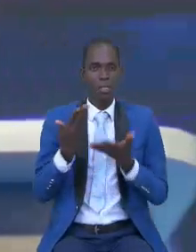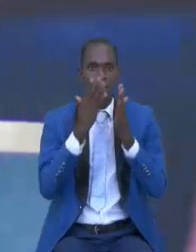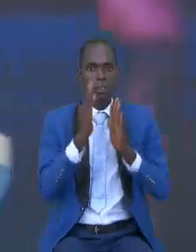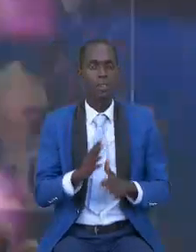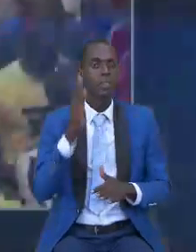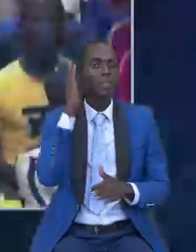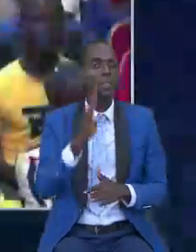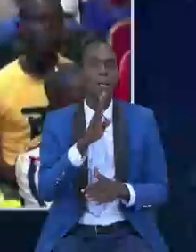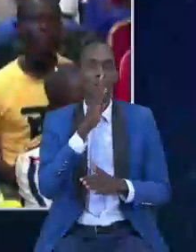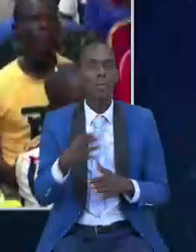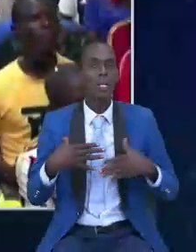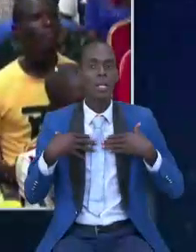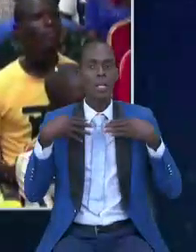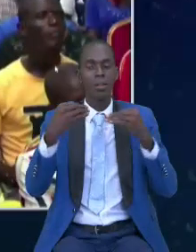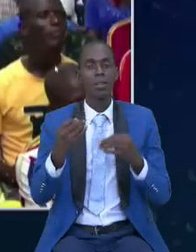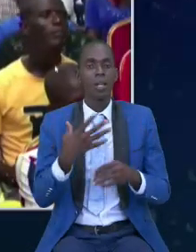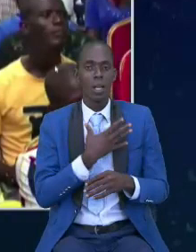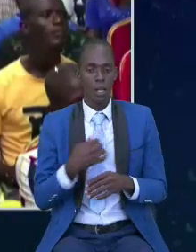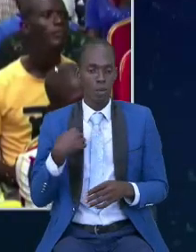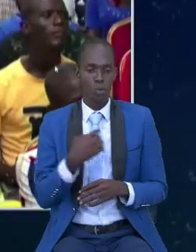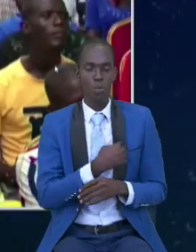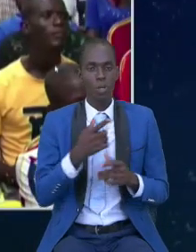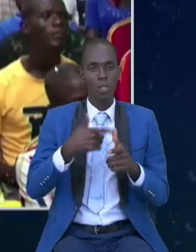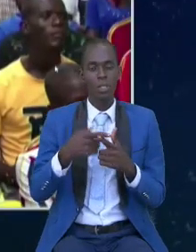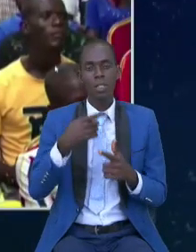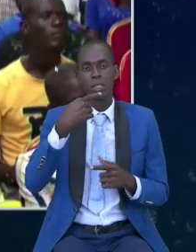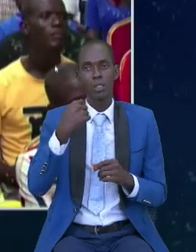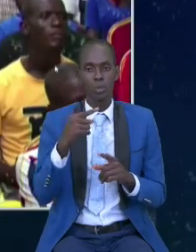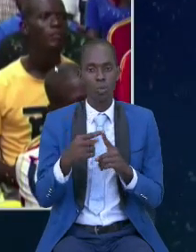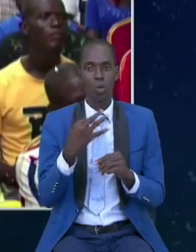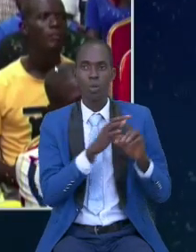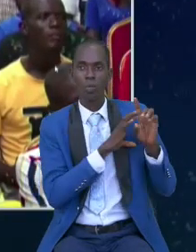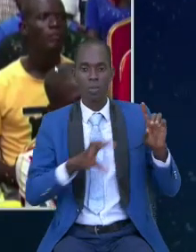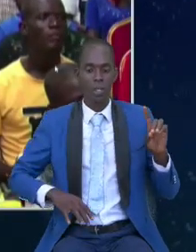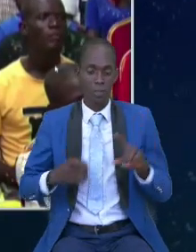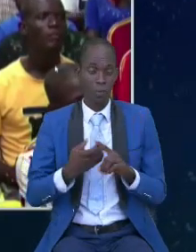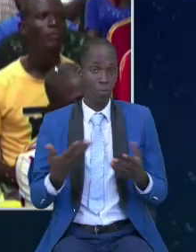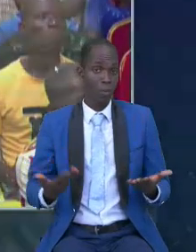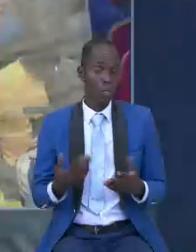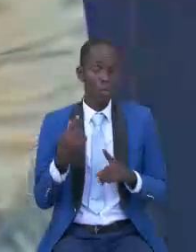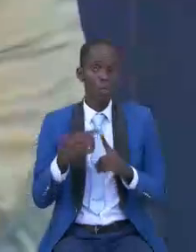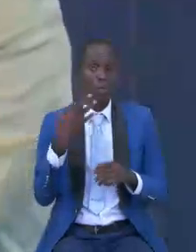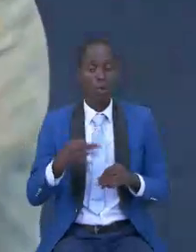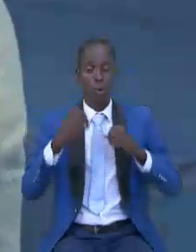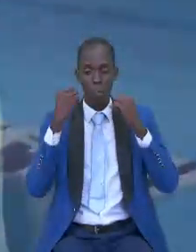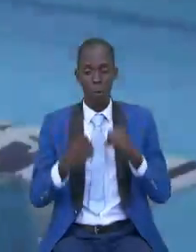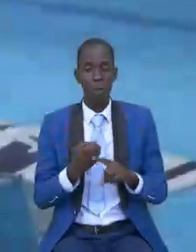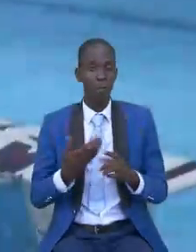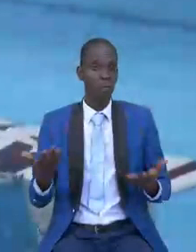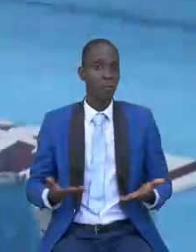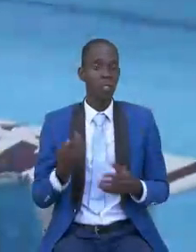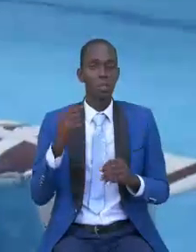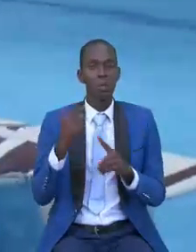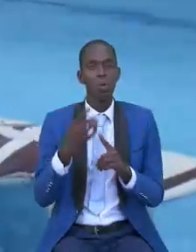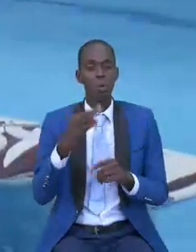shall be healed. And then we speak the word of Christ from here, the word of power from here, the word of authority